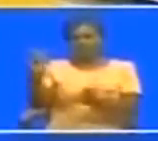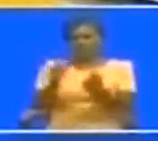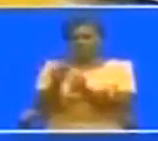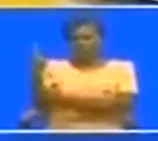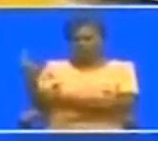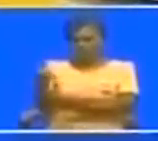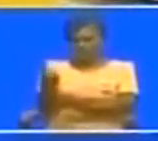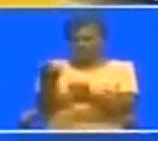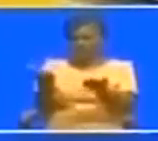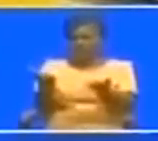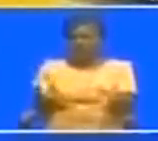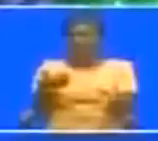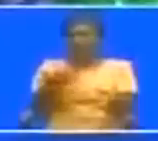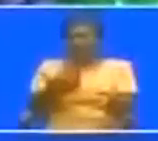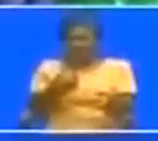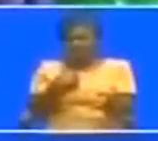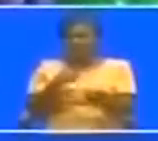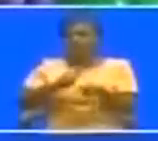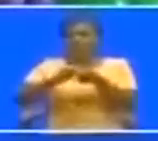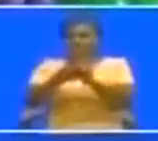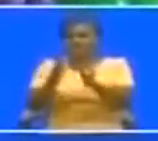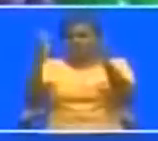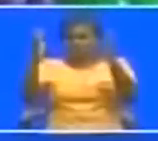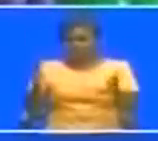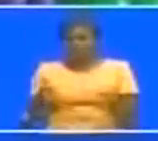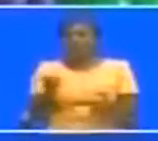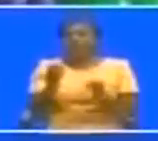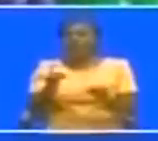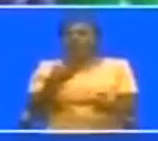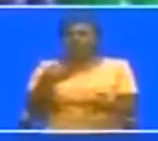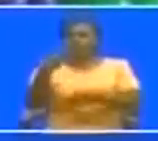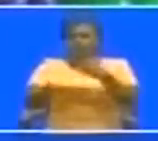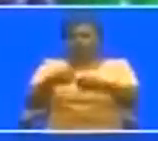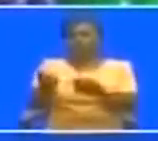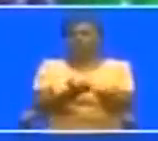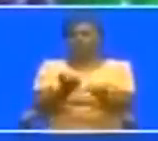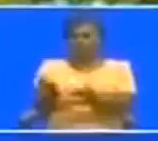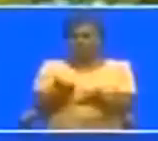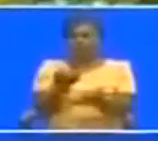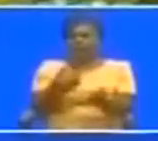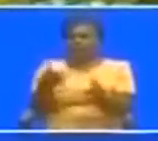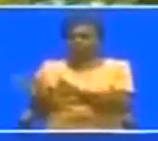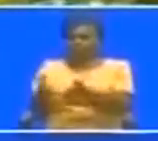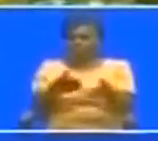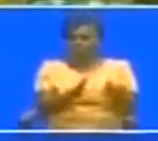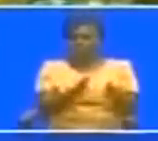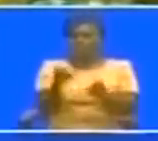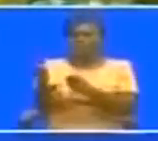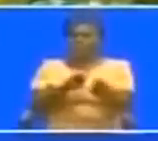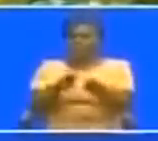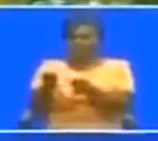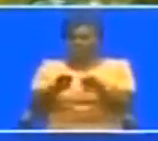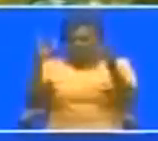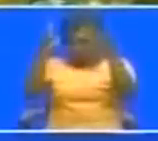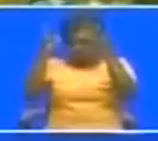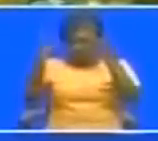the retailer is now in need of another major overhaul if it is to survive in the market. Faced with limited options, Uchumi management has taken radical